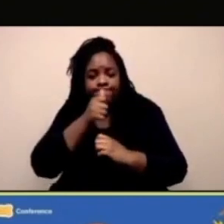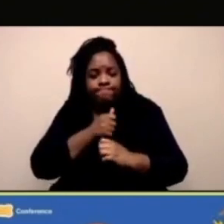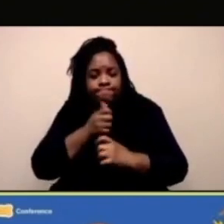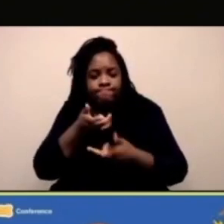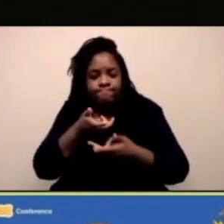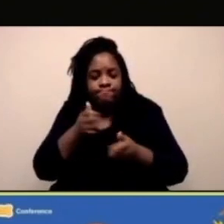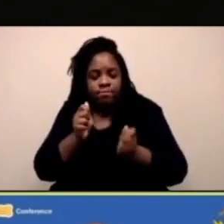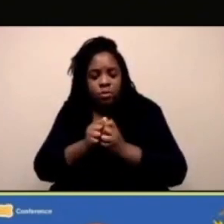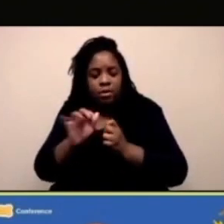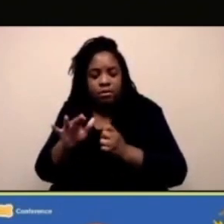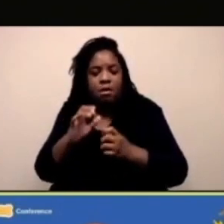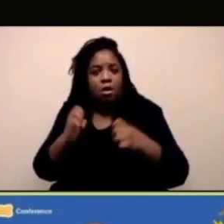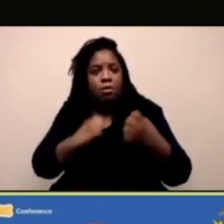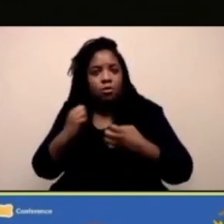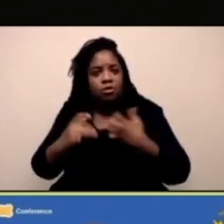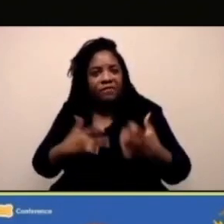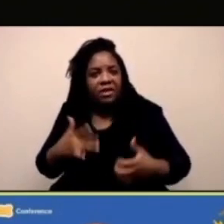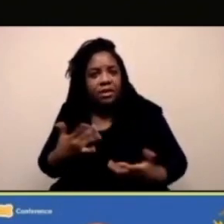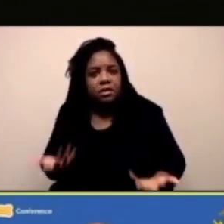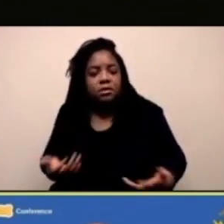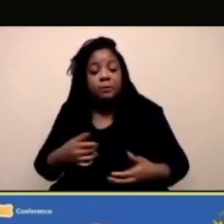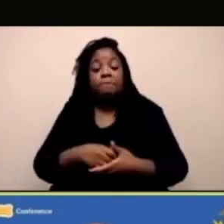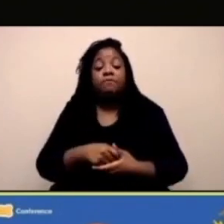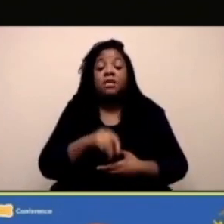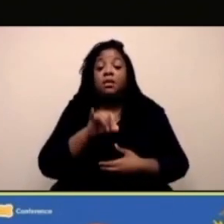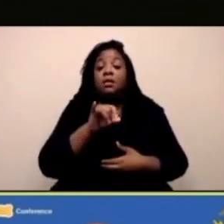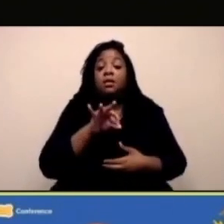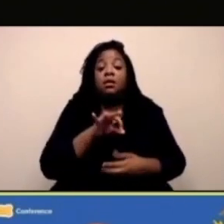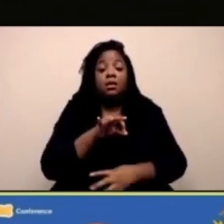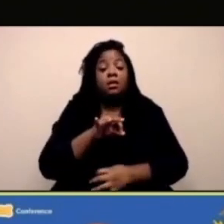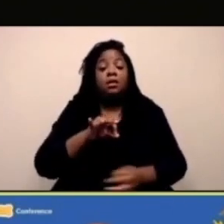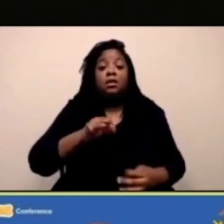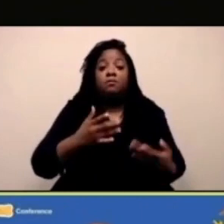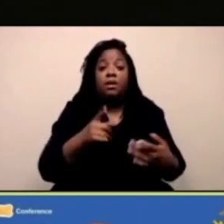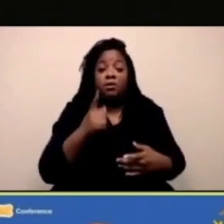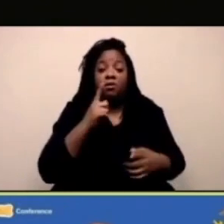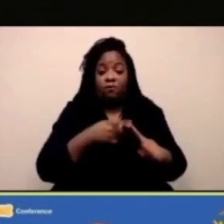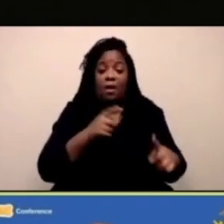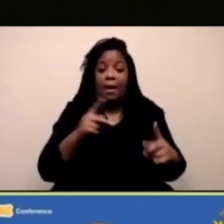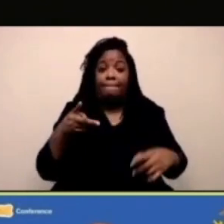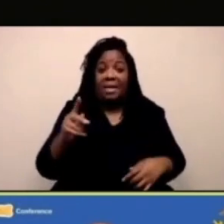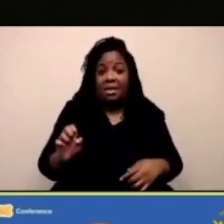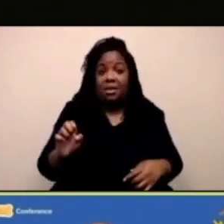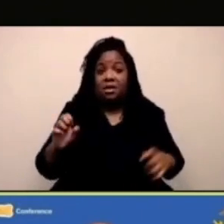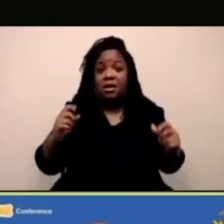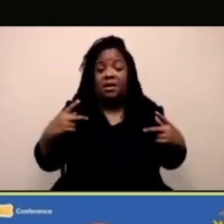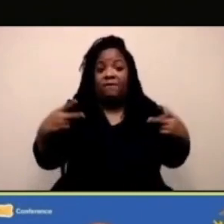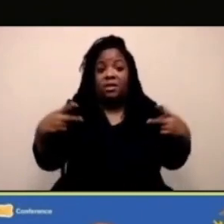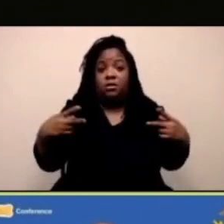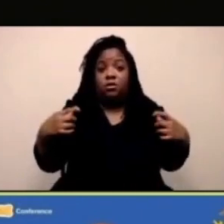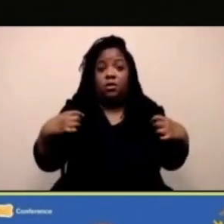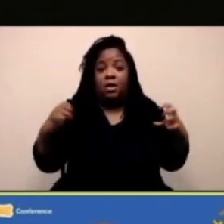feelings. That example being like if you come in from physical education, you have to start math